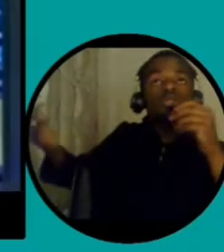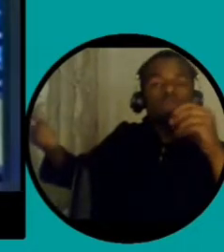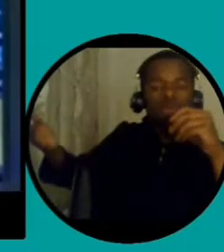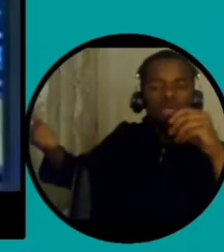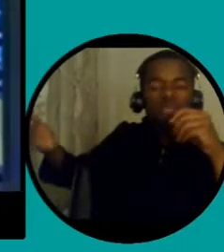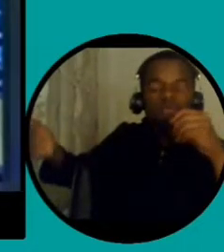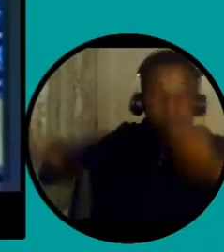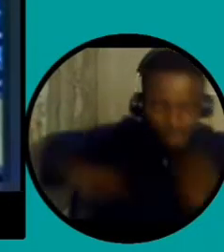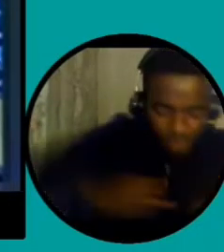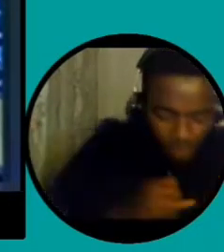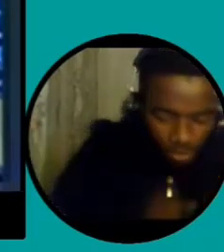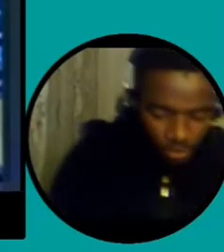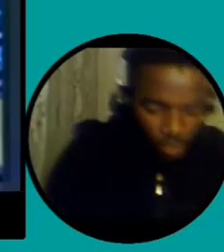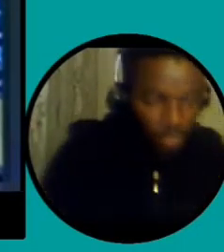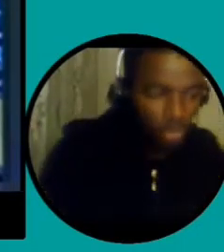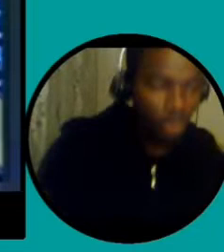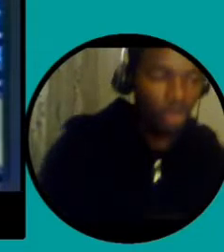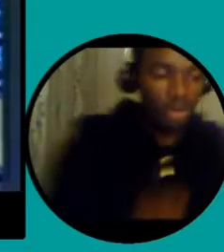But let's go with it.